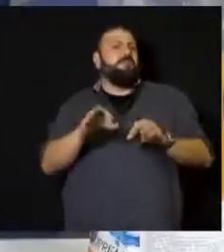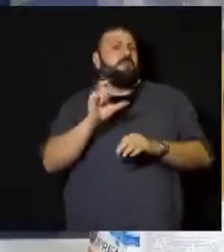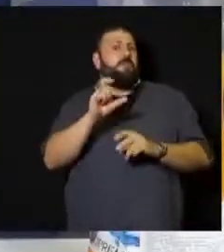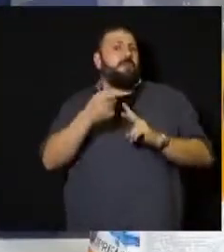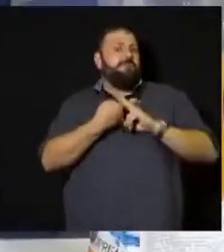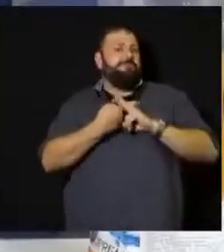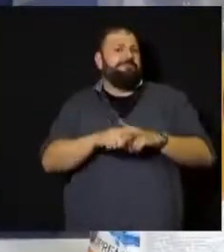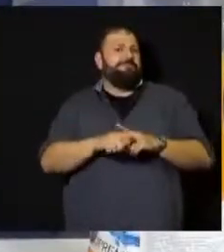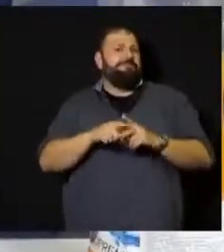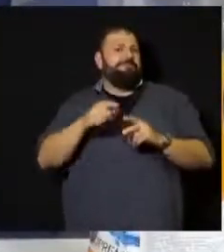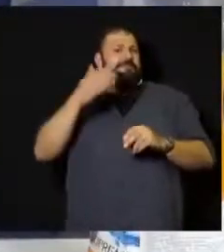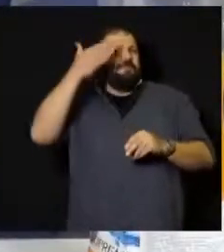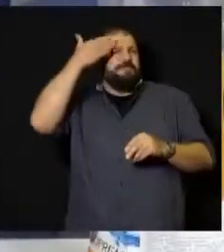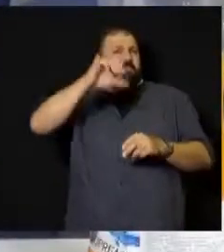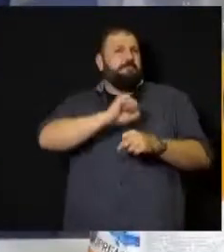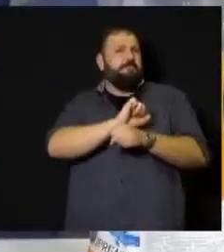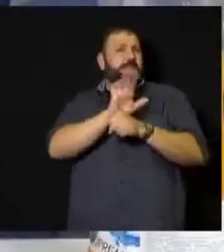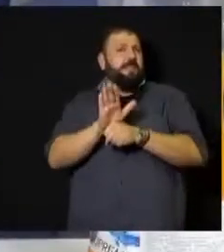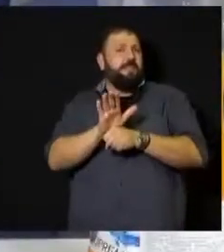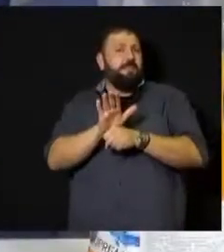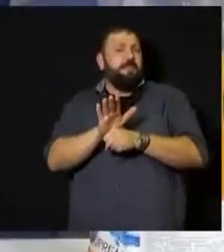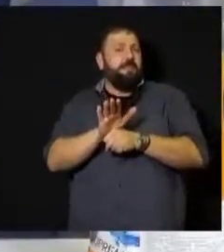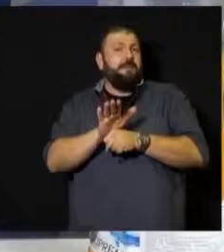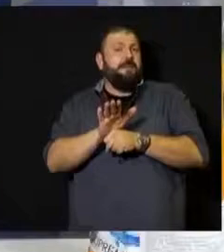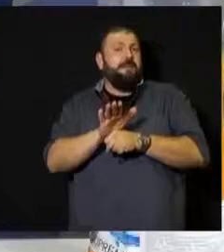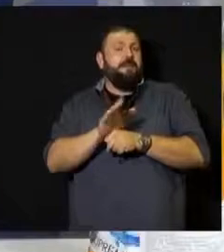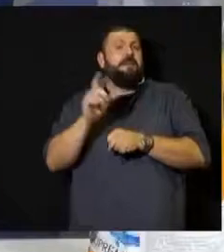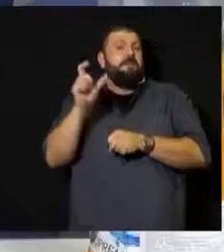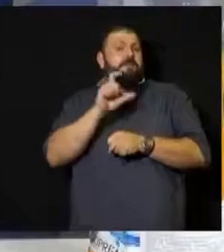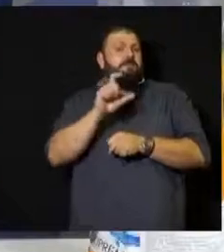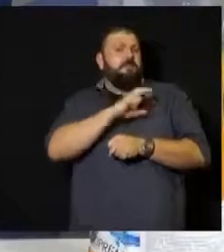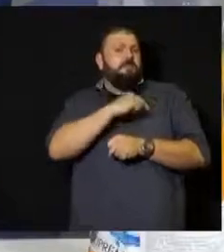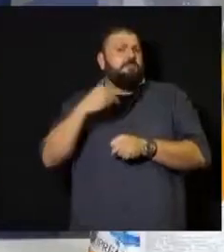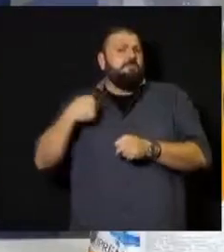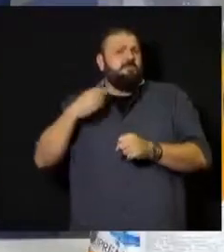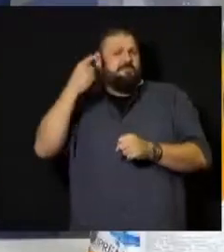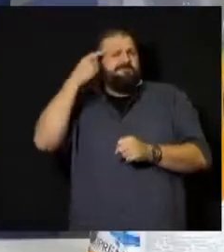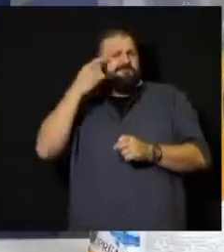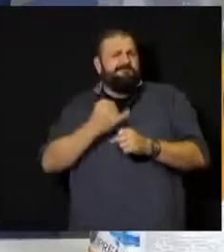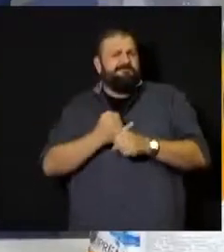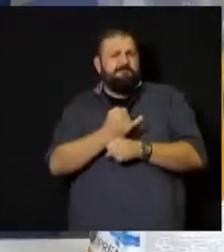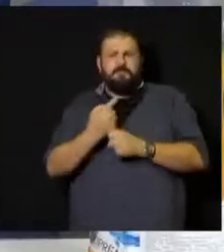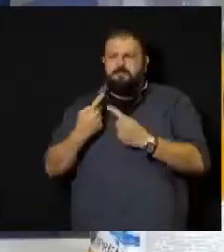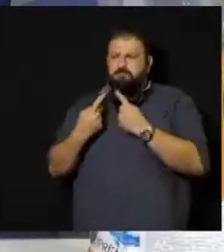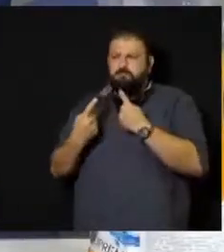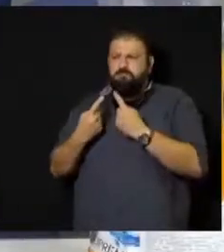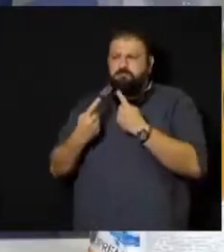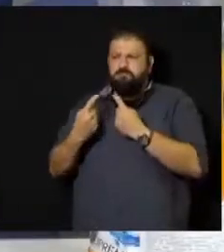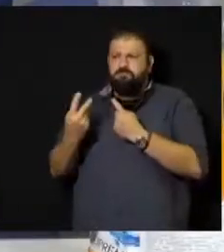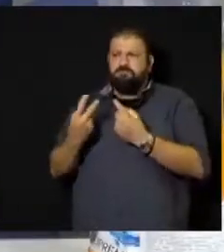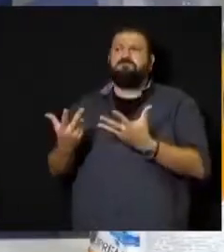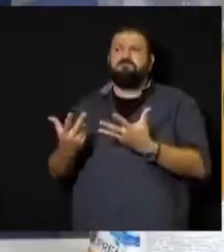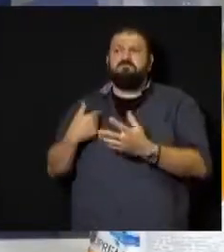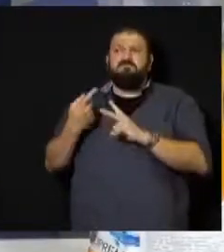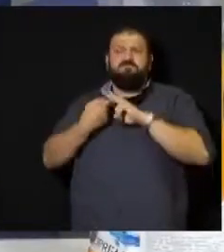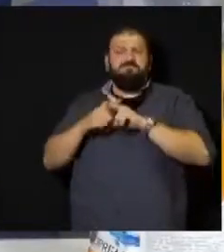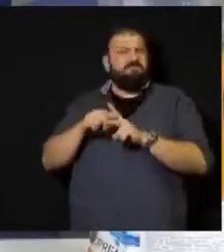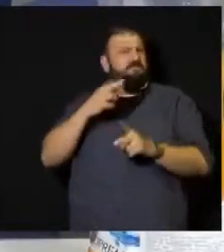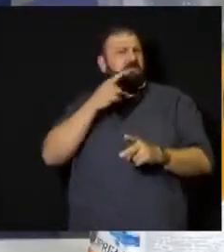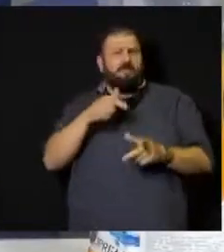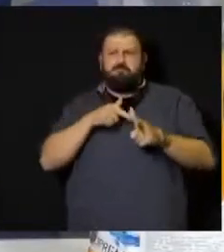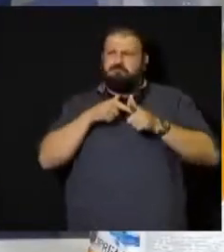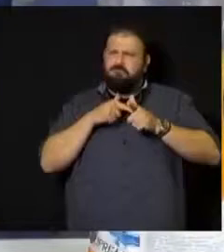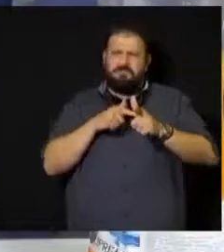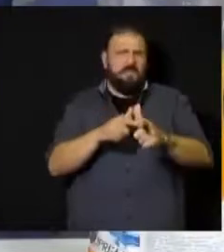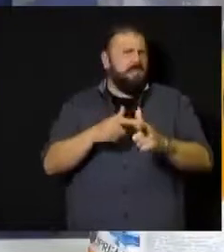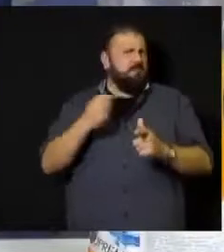when the pandemic started, especially Anderson was going to say about what did we decide? We decided to make decisions. The main decisions that say